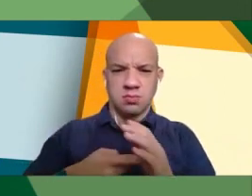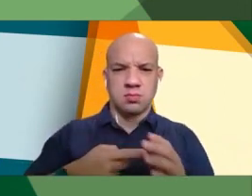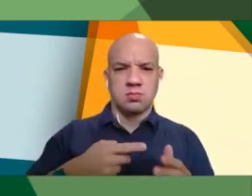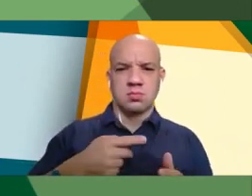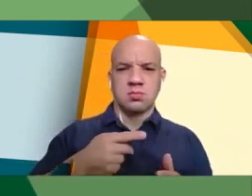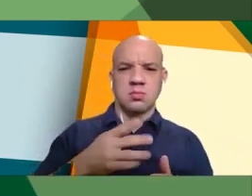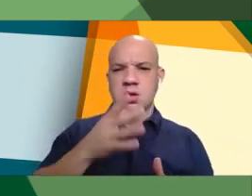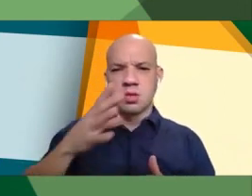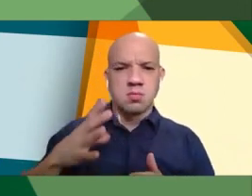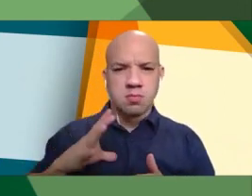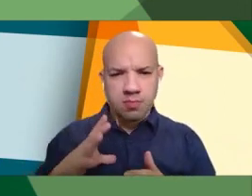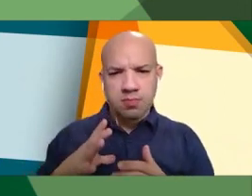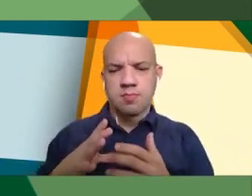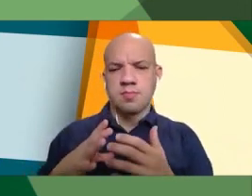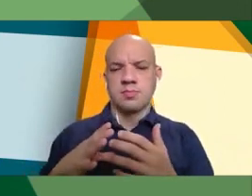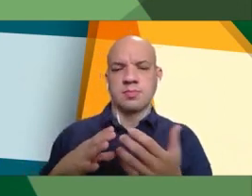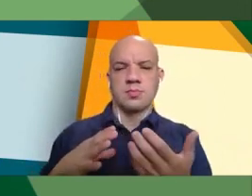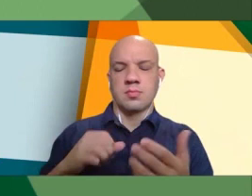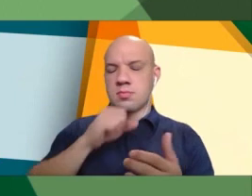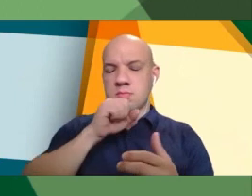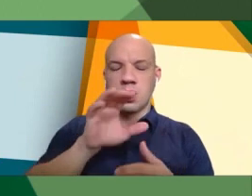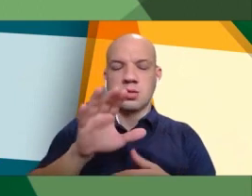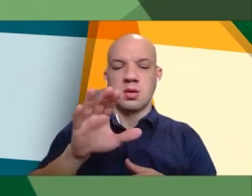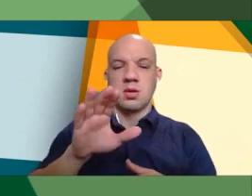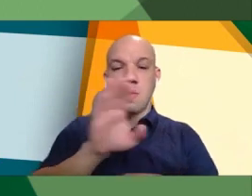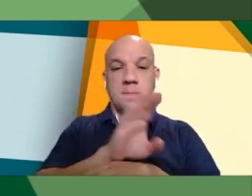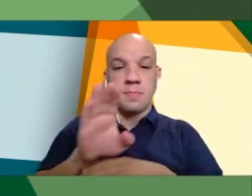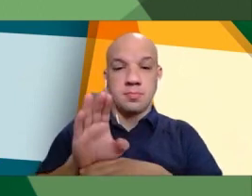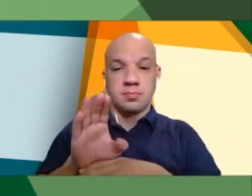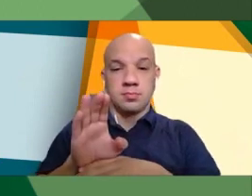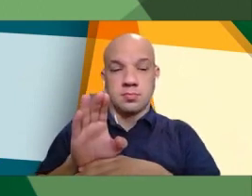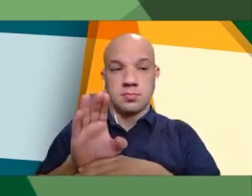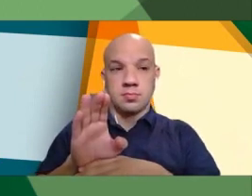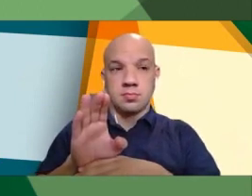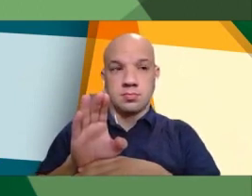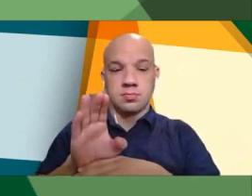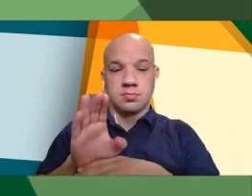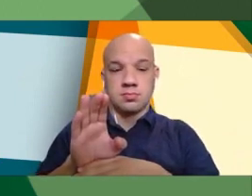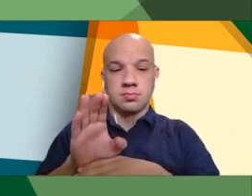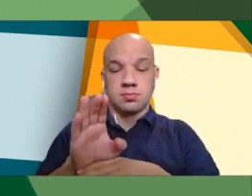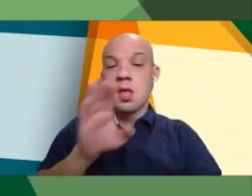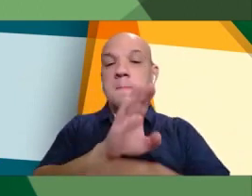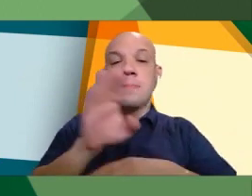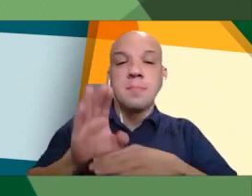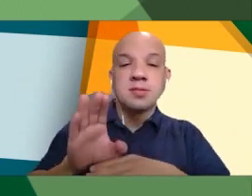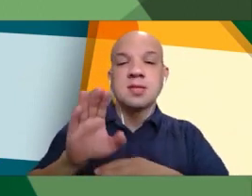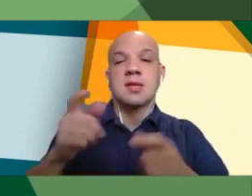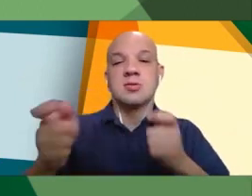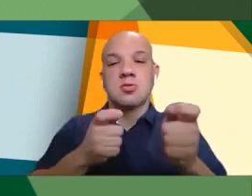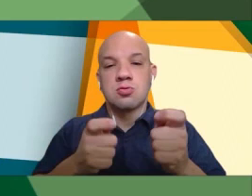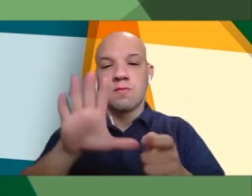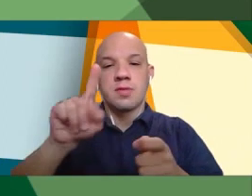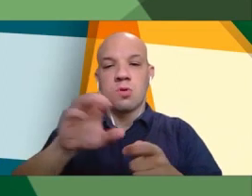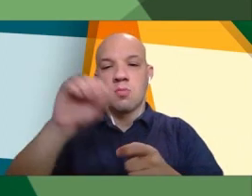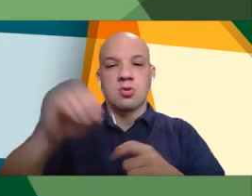at least 51% owned and controlled by one or more women, must be U.S. citizen